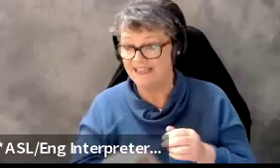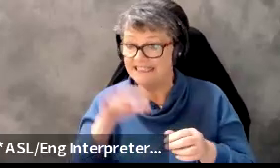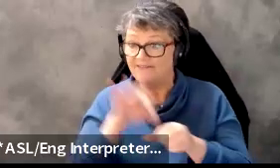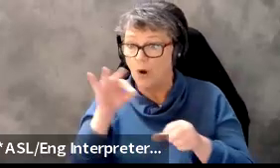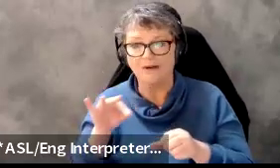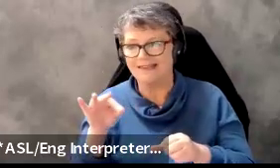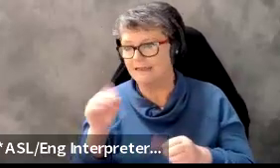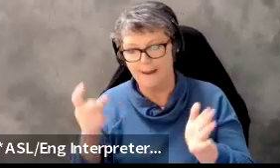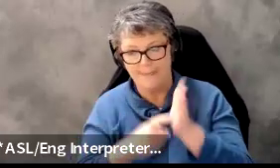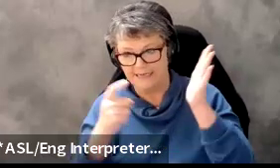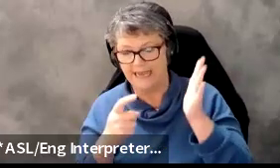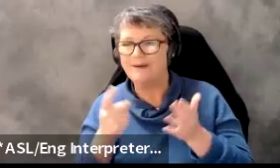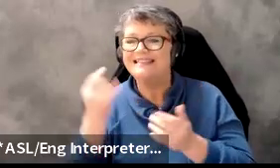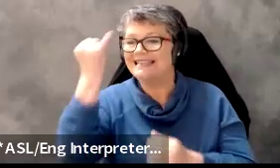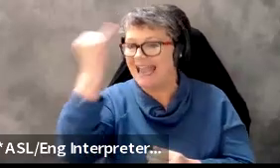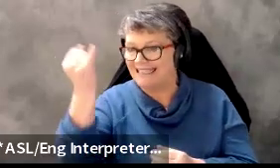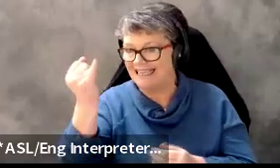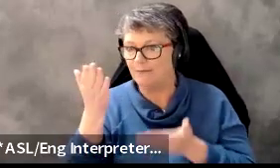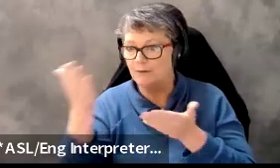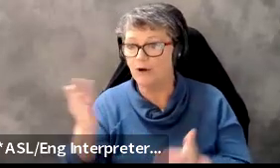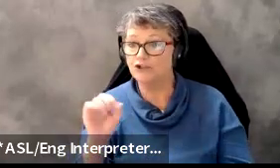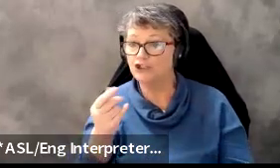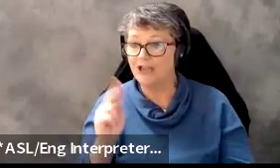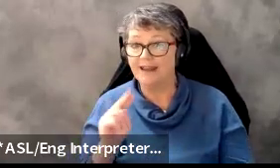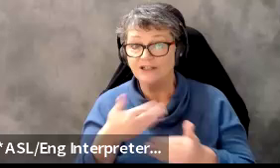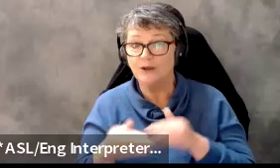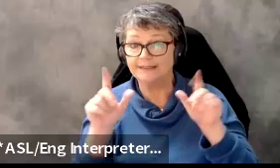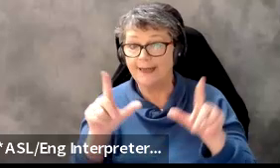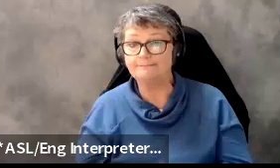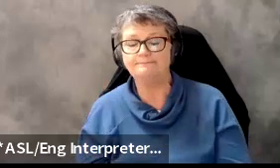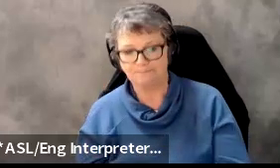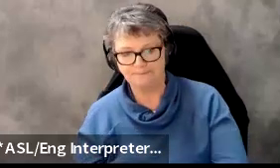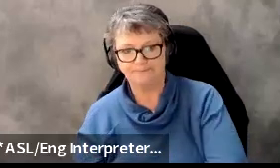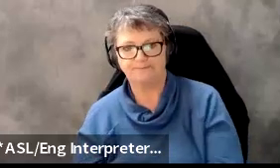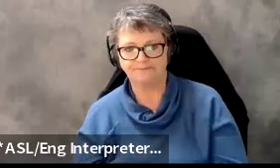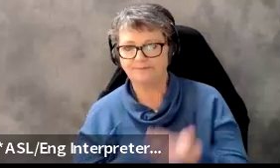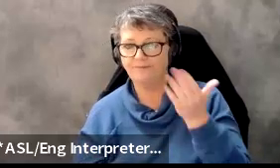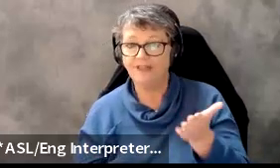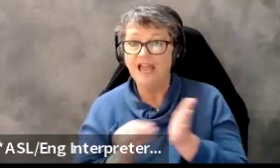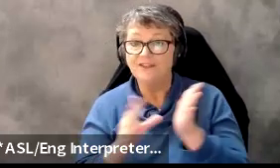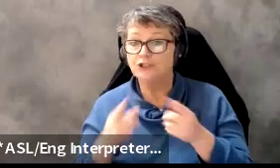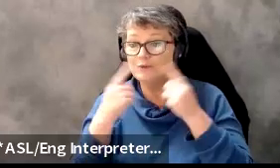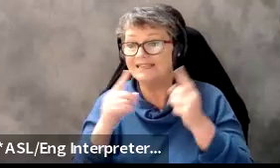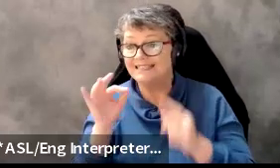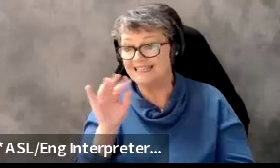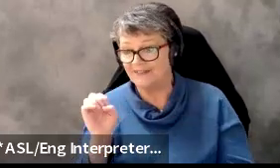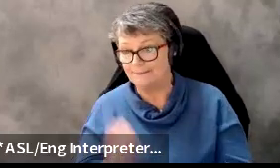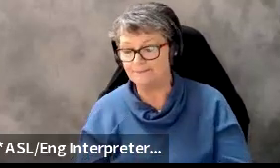not a mandate, but it's an idea. Shannon, you want to flip to the next slide? The student success fee.